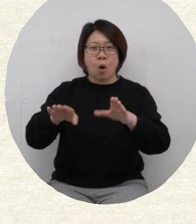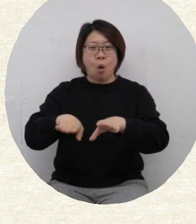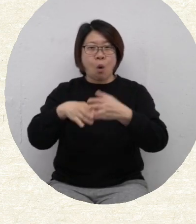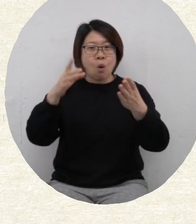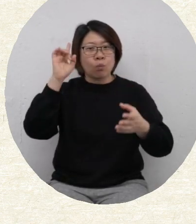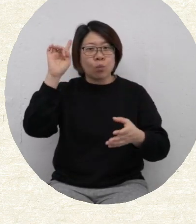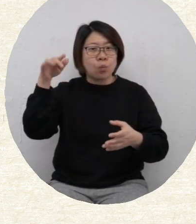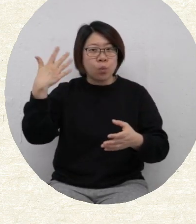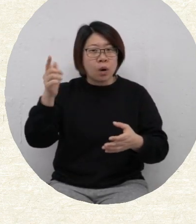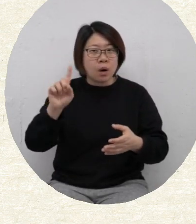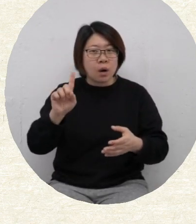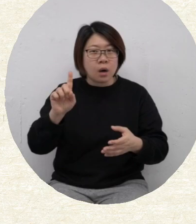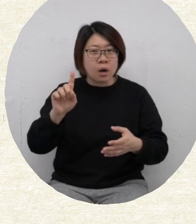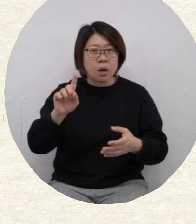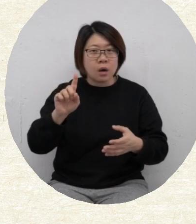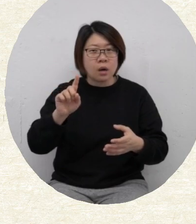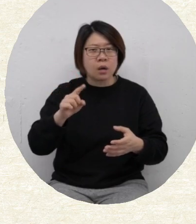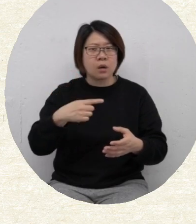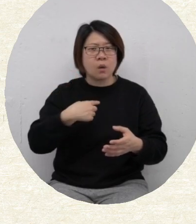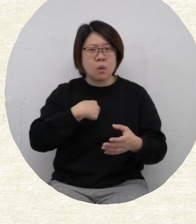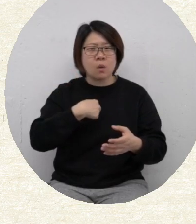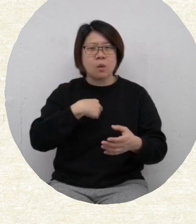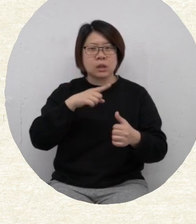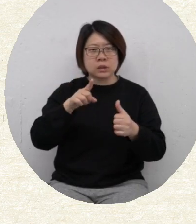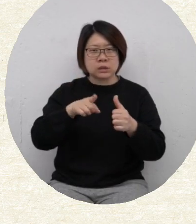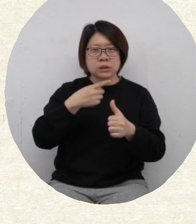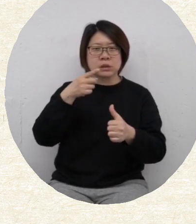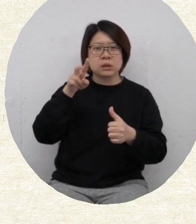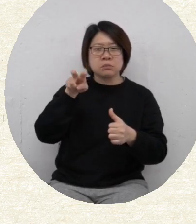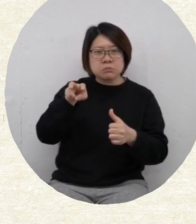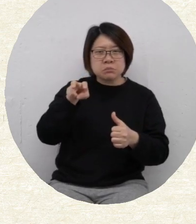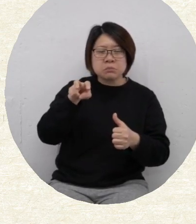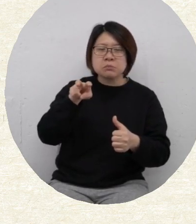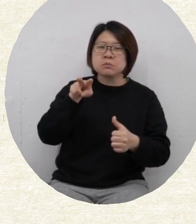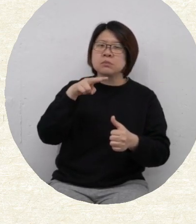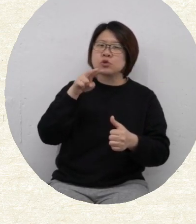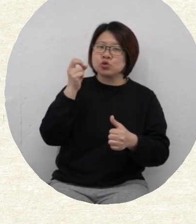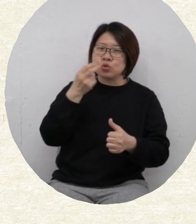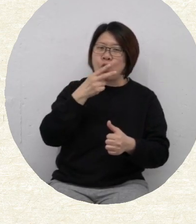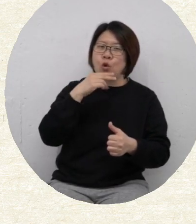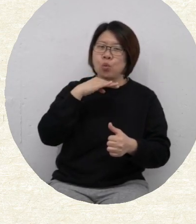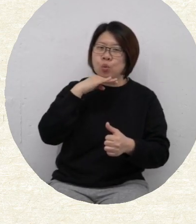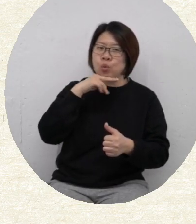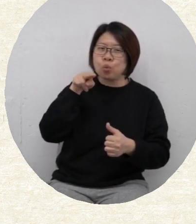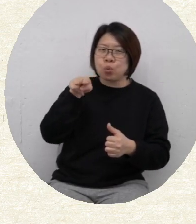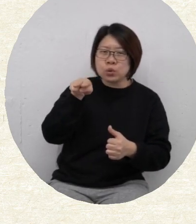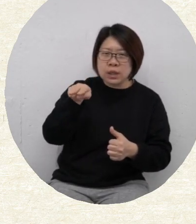still does affect me, in general, I tend to just kind of